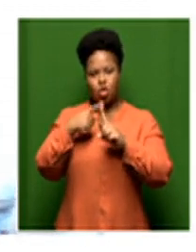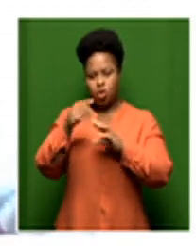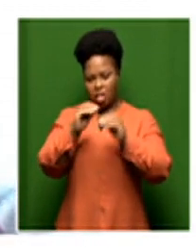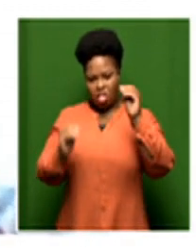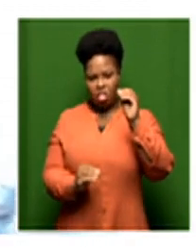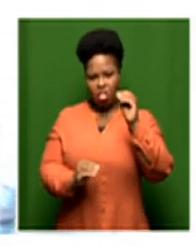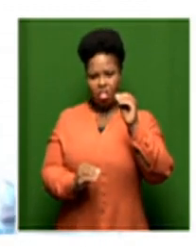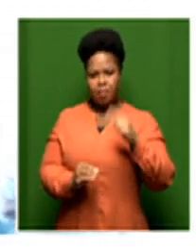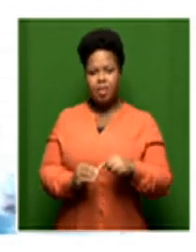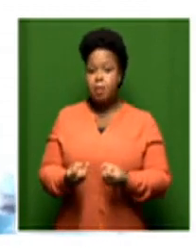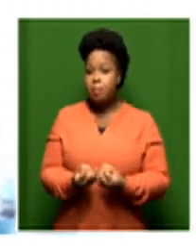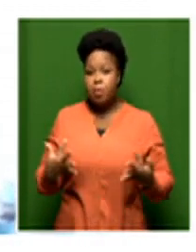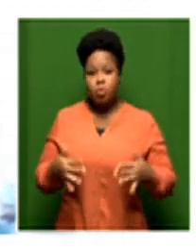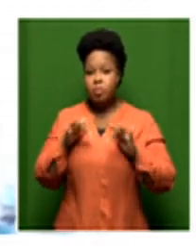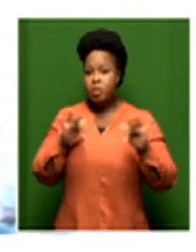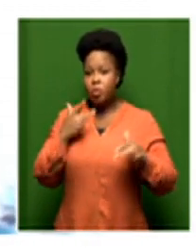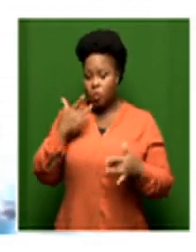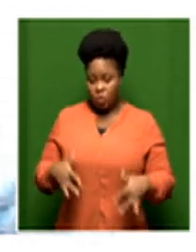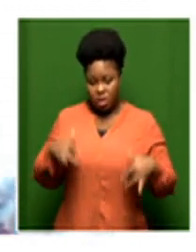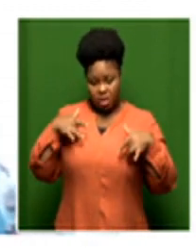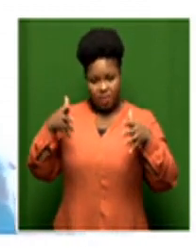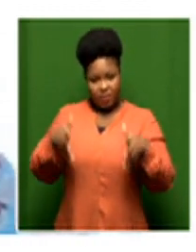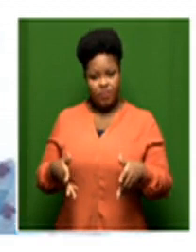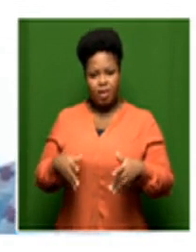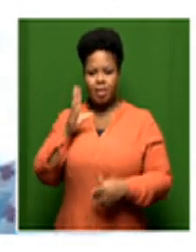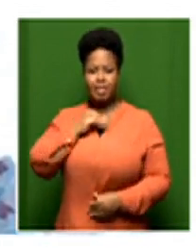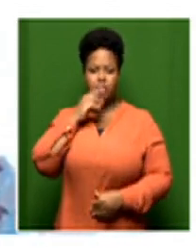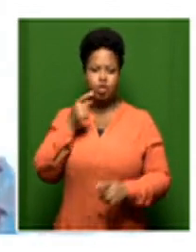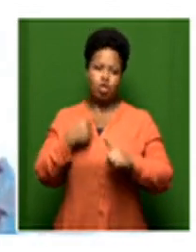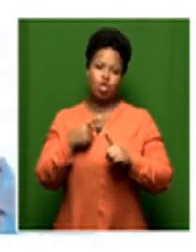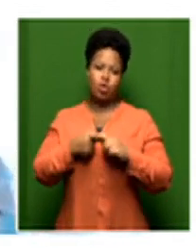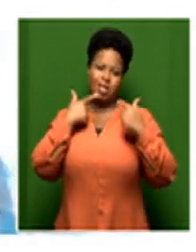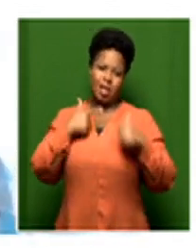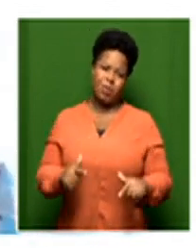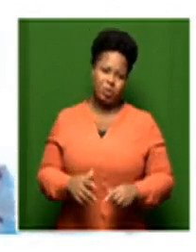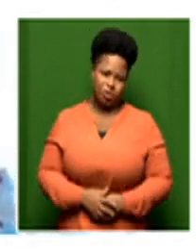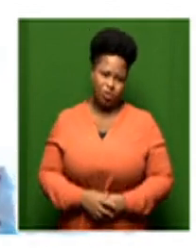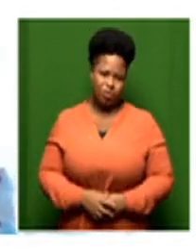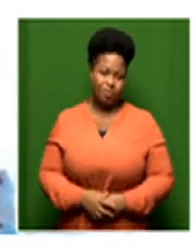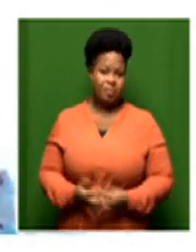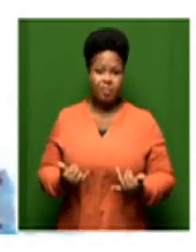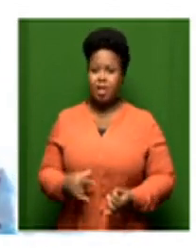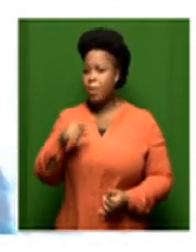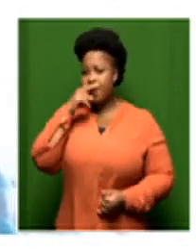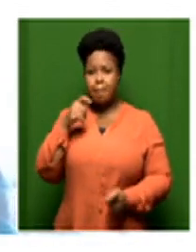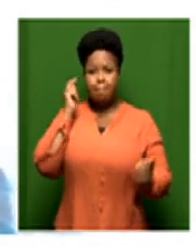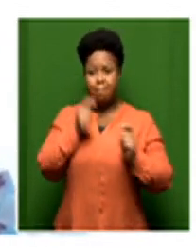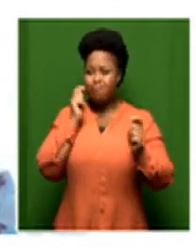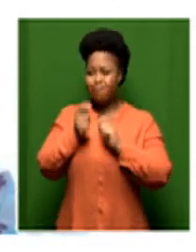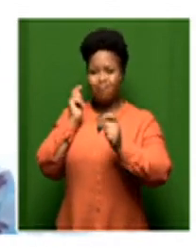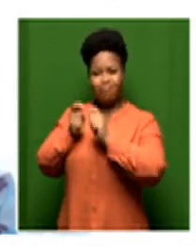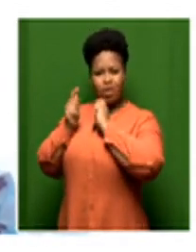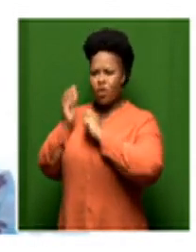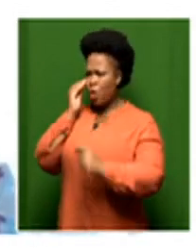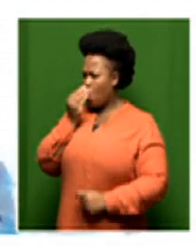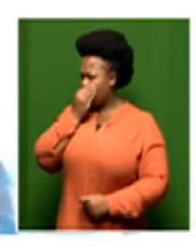town are Xhosa-speaking people. And replacing all the names of the towns in this town with